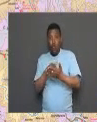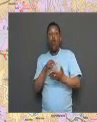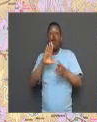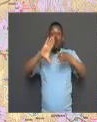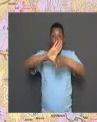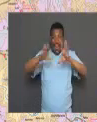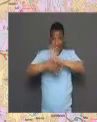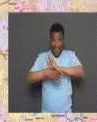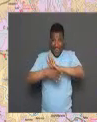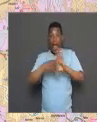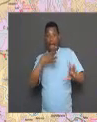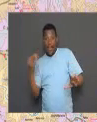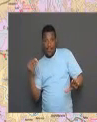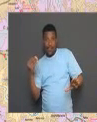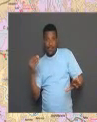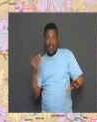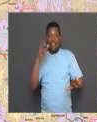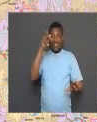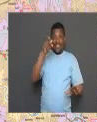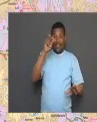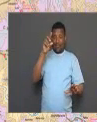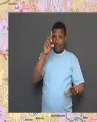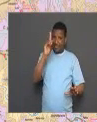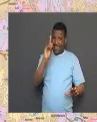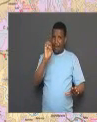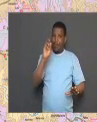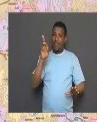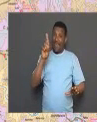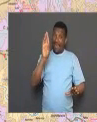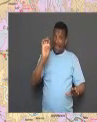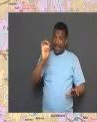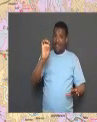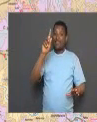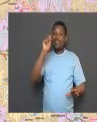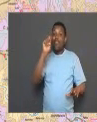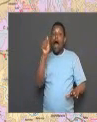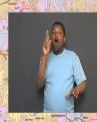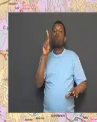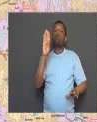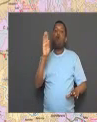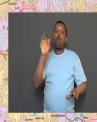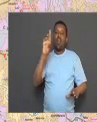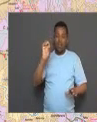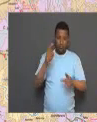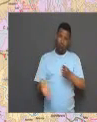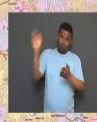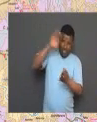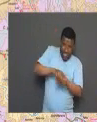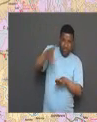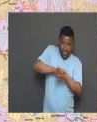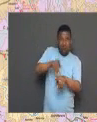Gundar and Debre Tabor is about twice as long as